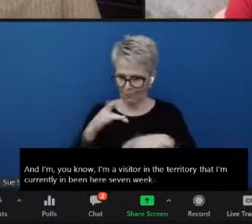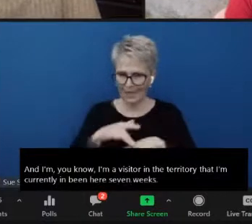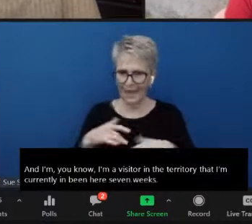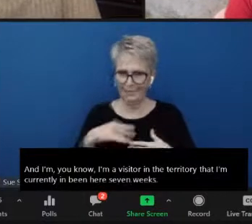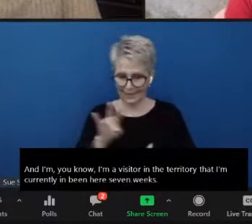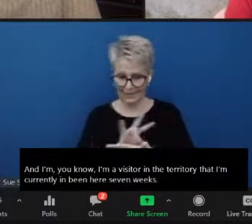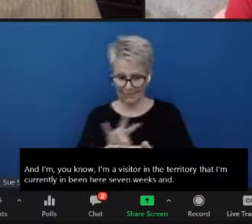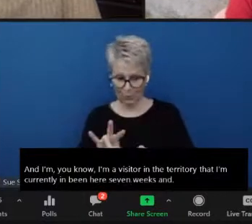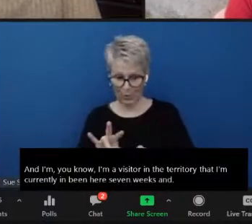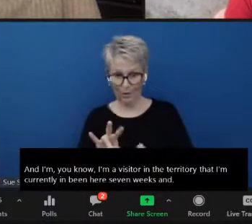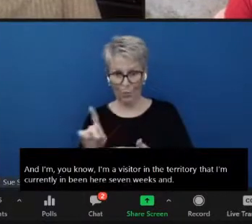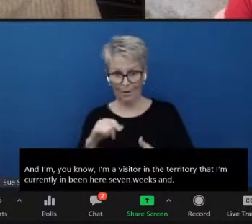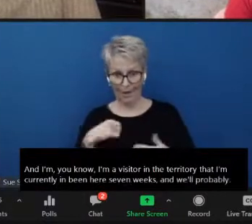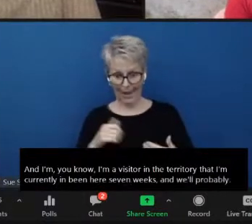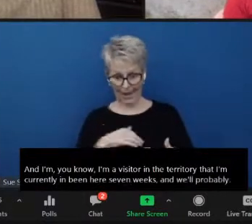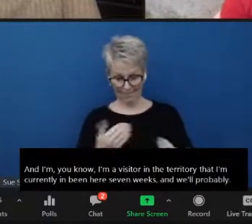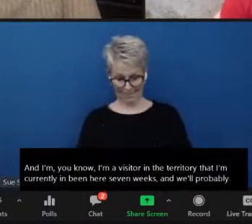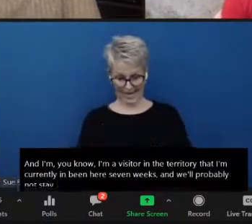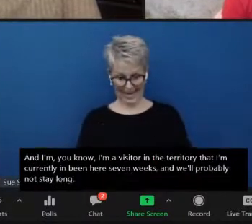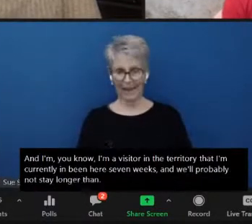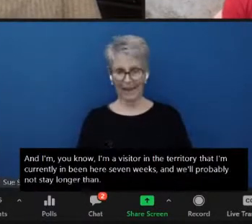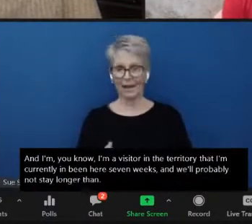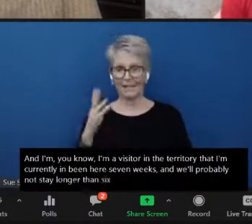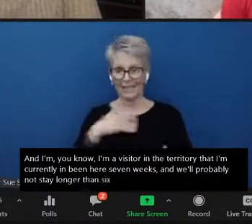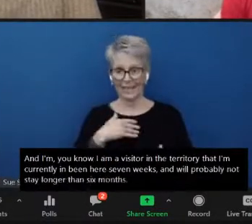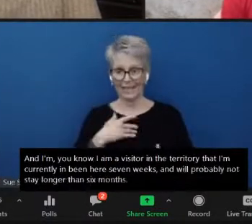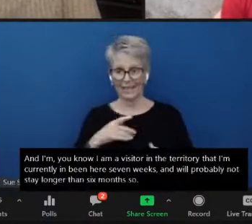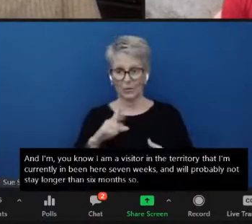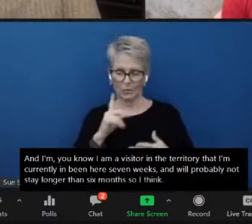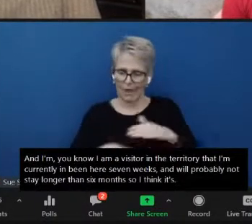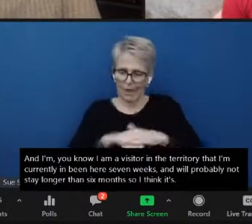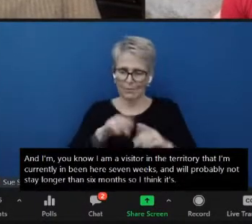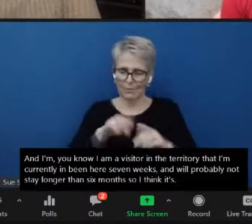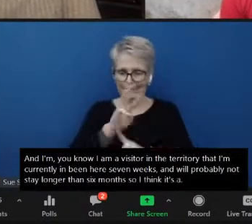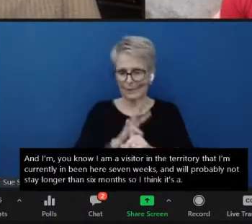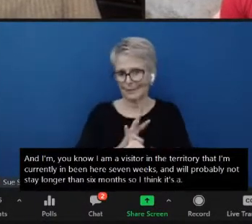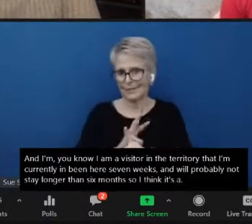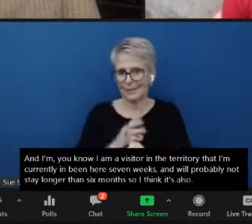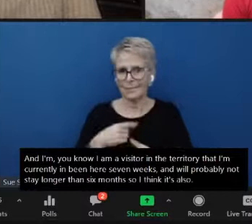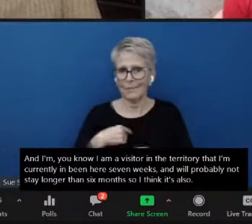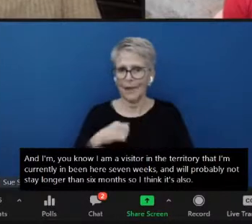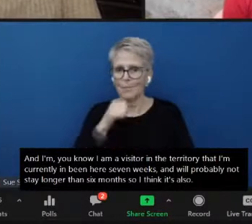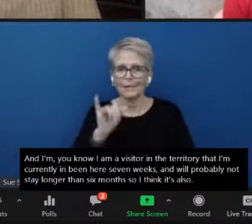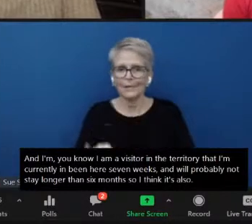7 weeks and will probably not stay longer than 6 months. So I think it's